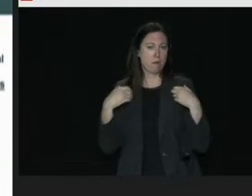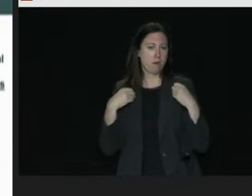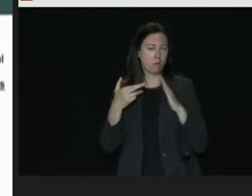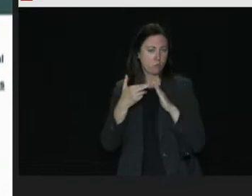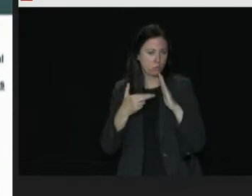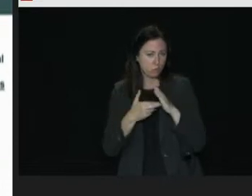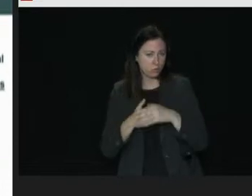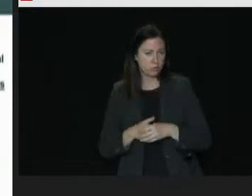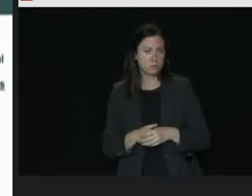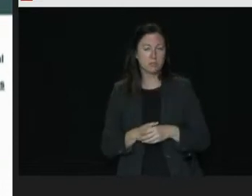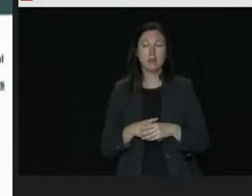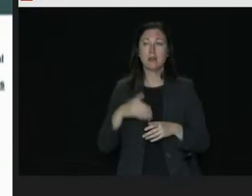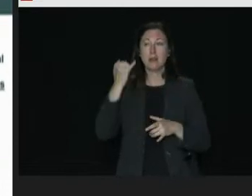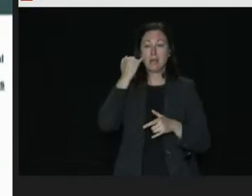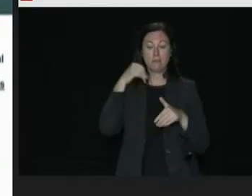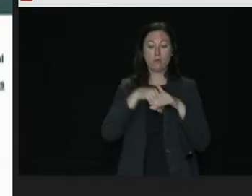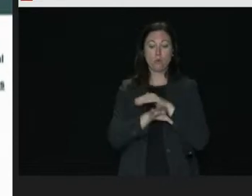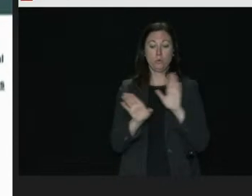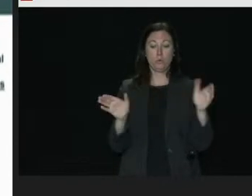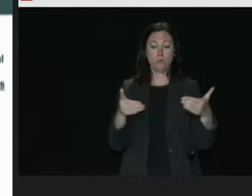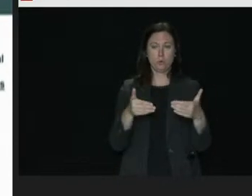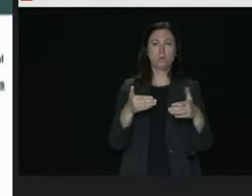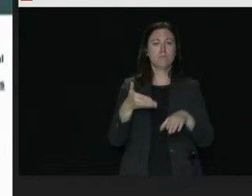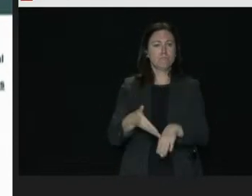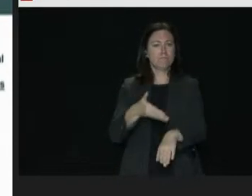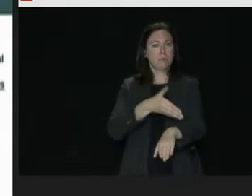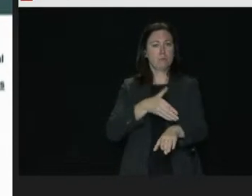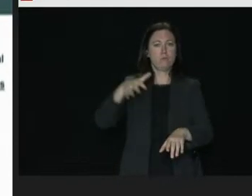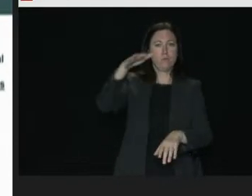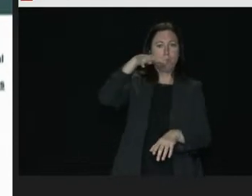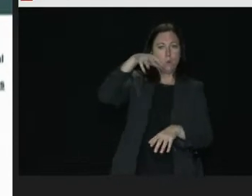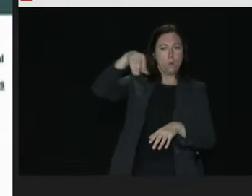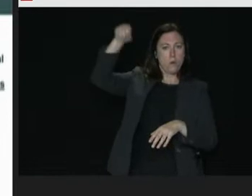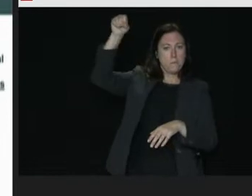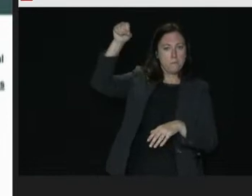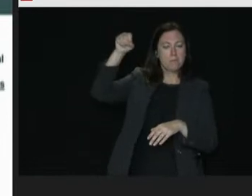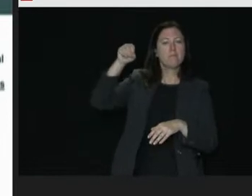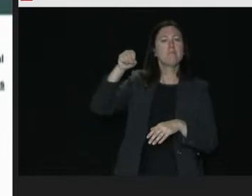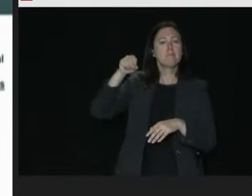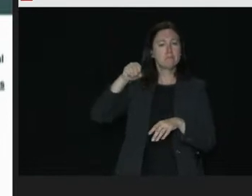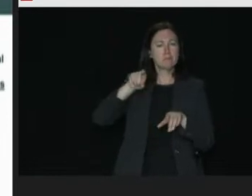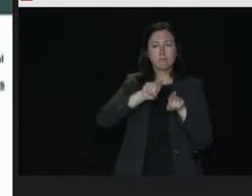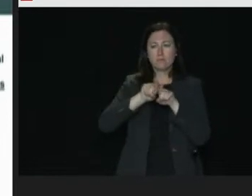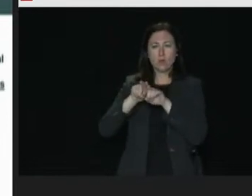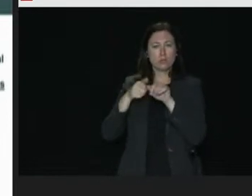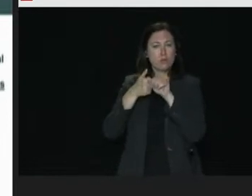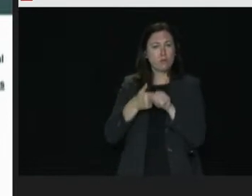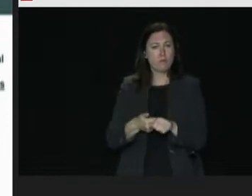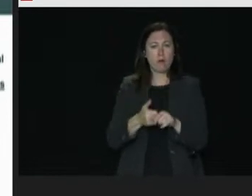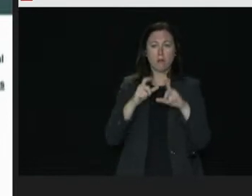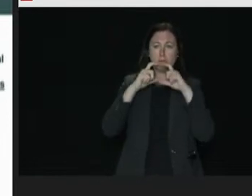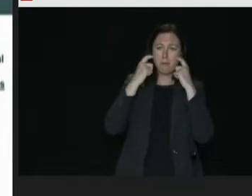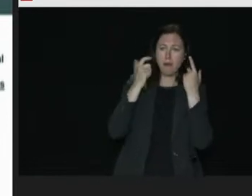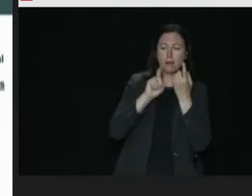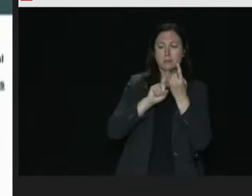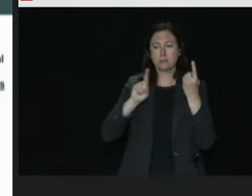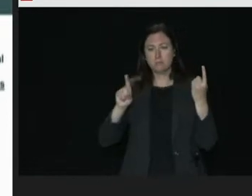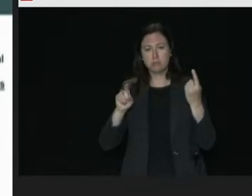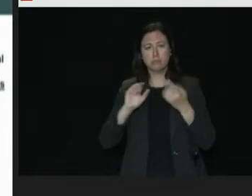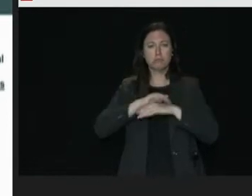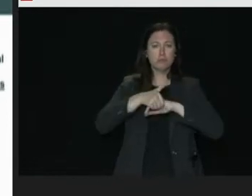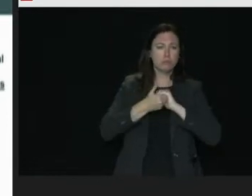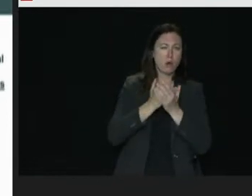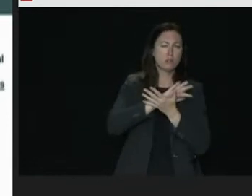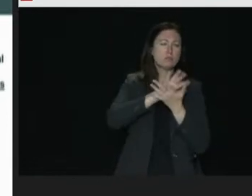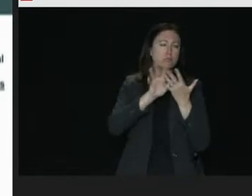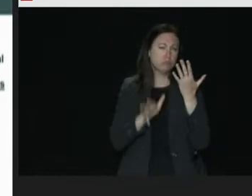making indoor spaces safer with improved ventilation and good adherence to individual layers of protection, such as